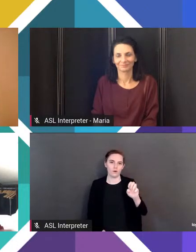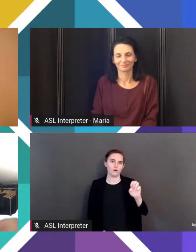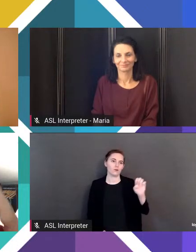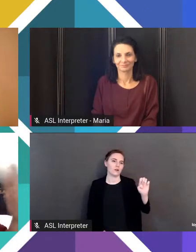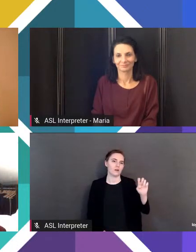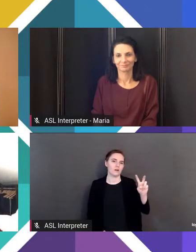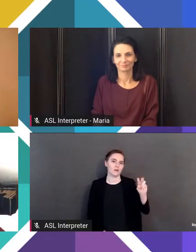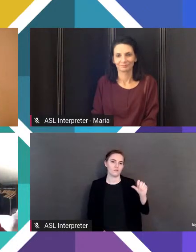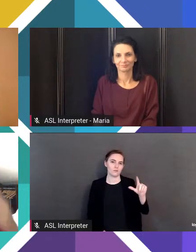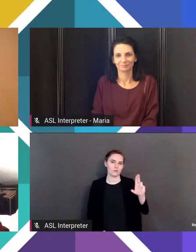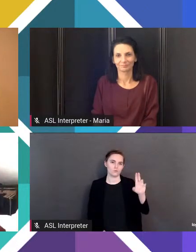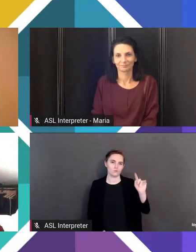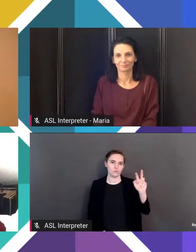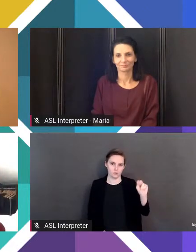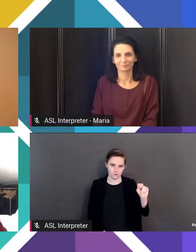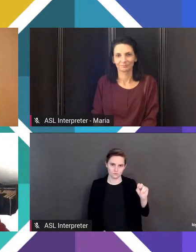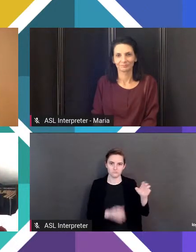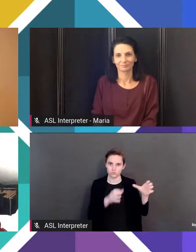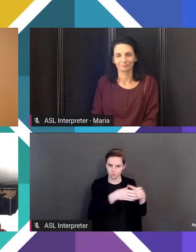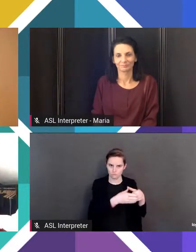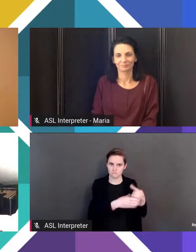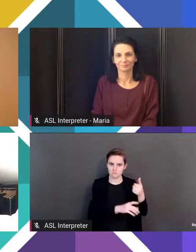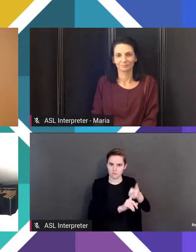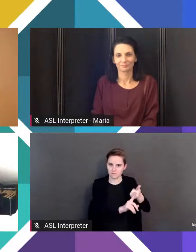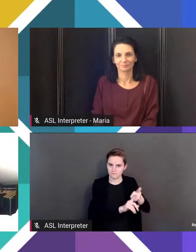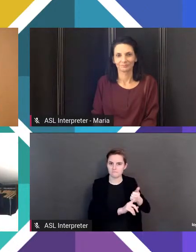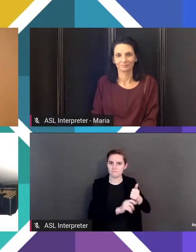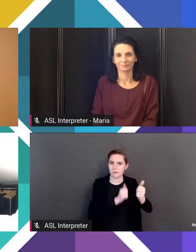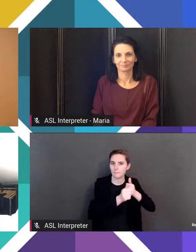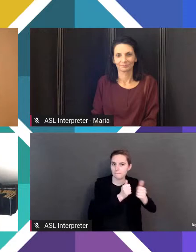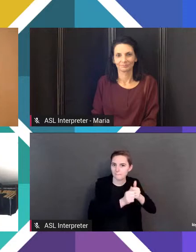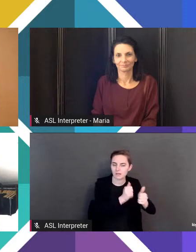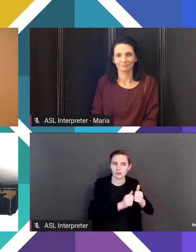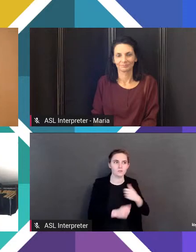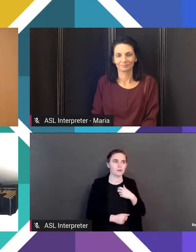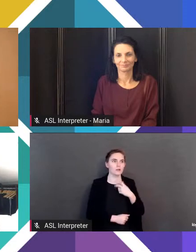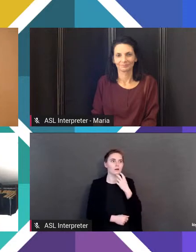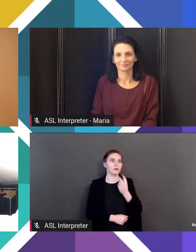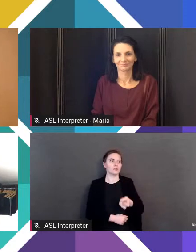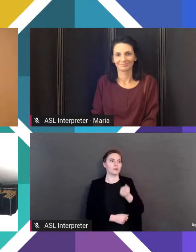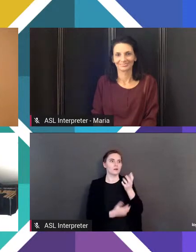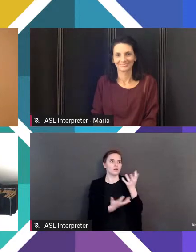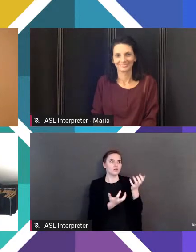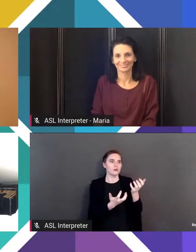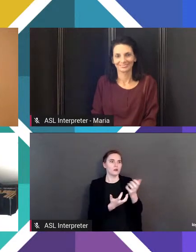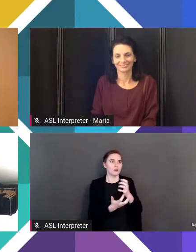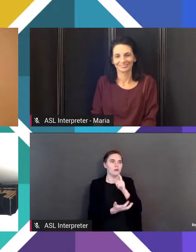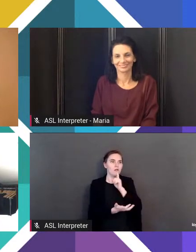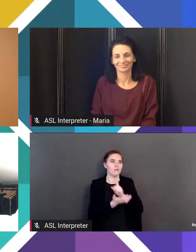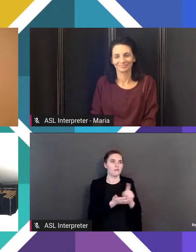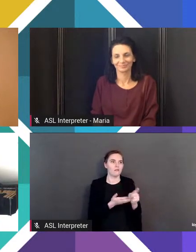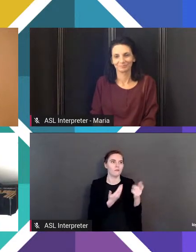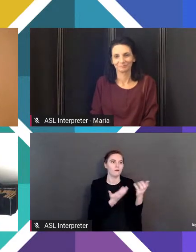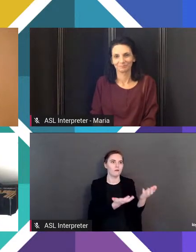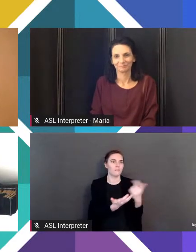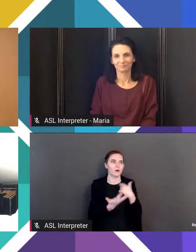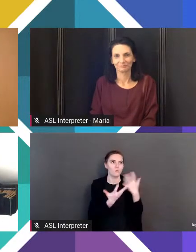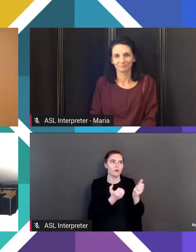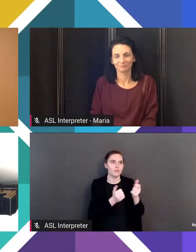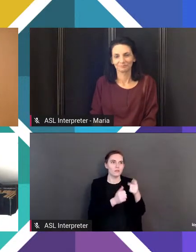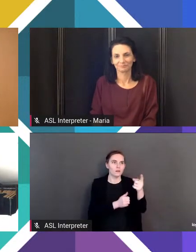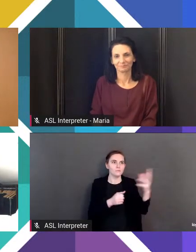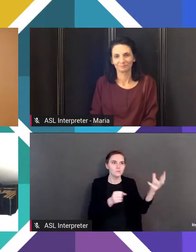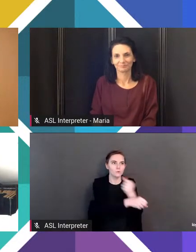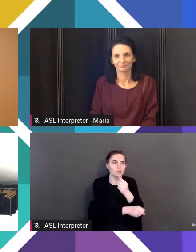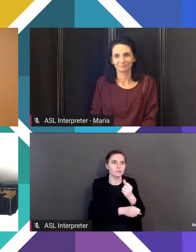were representing that scene. And I was like, what is this? I love them. I want this group to go all the way. Like, I'm seeing like queerness and